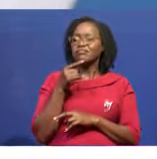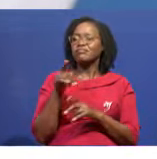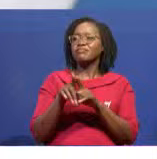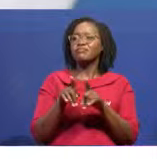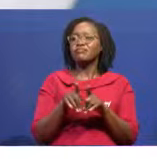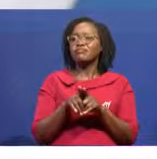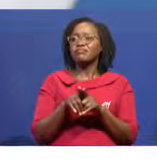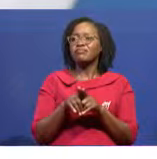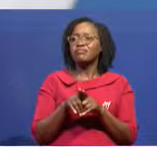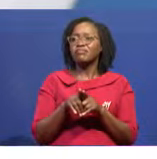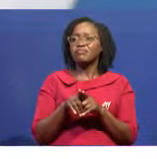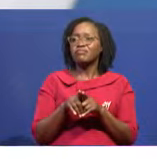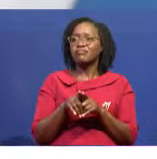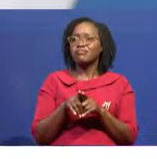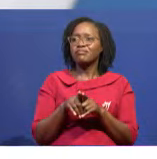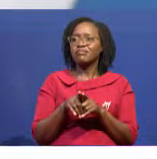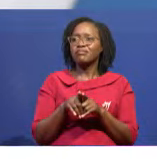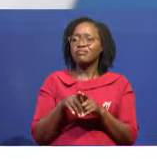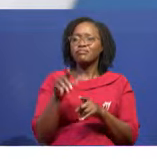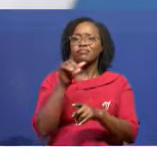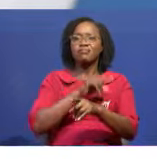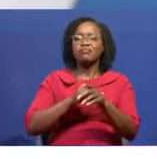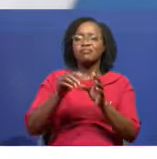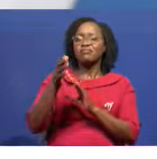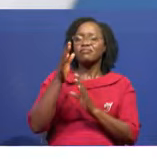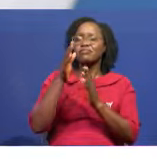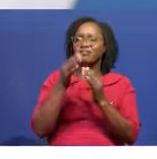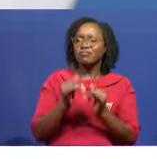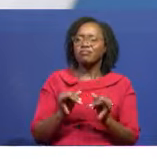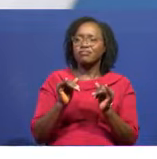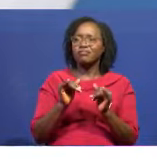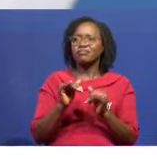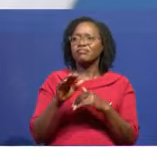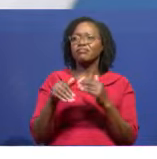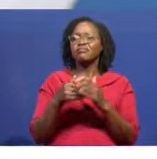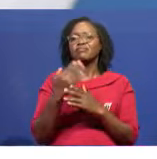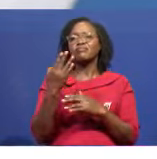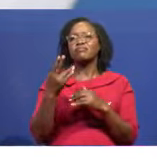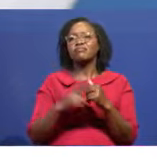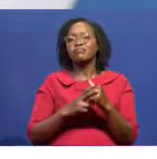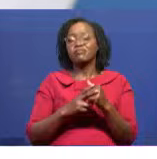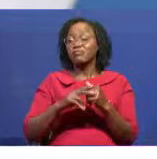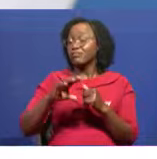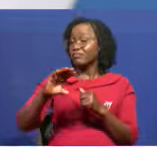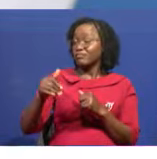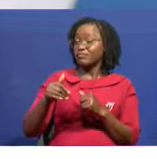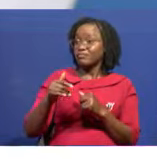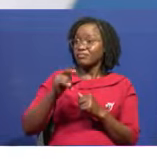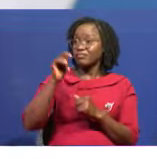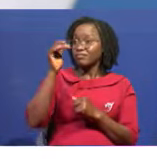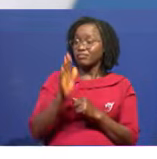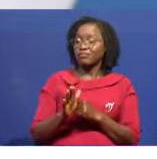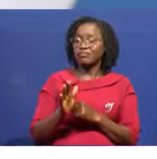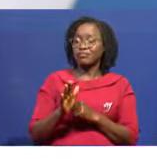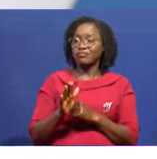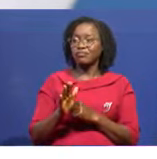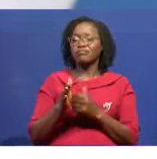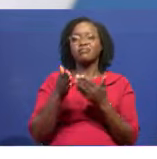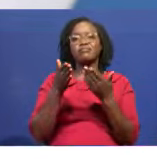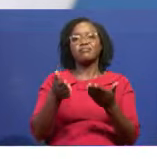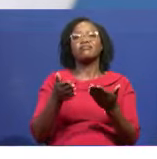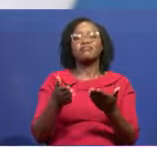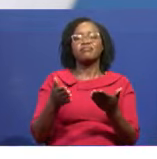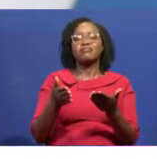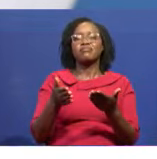also going to come up with is, with the grace of God, try to be in all the 47 counties so that the Kenyan Mwananchi is available to